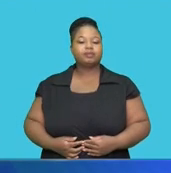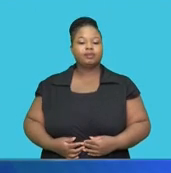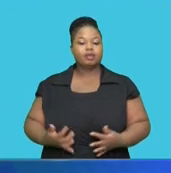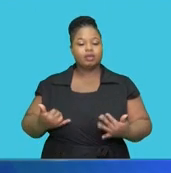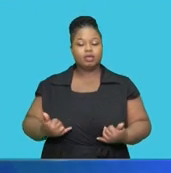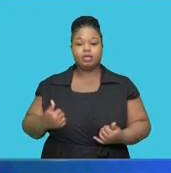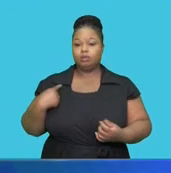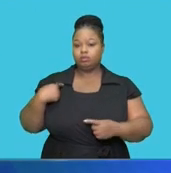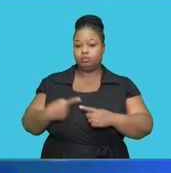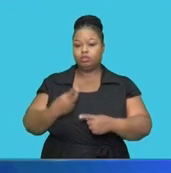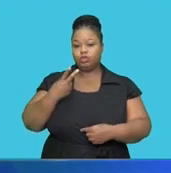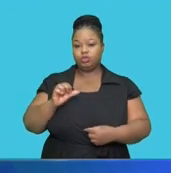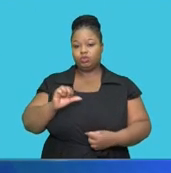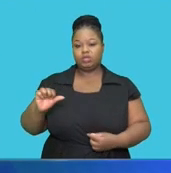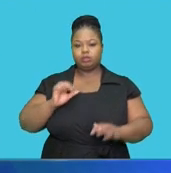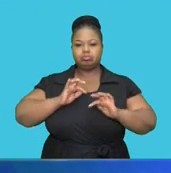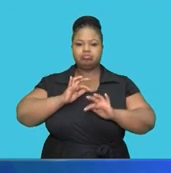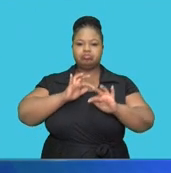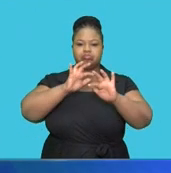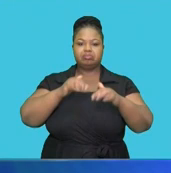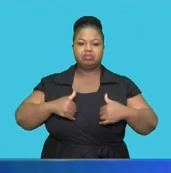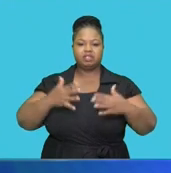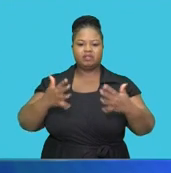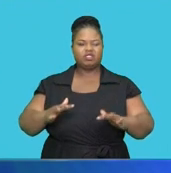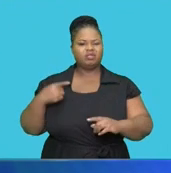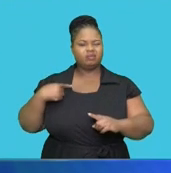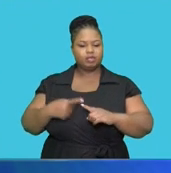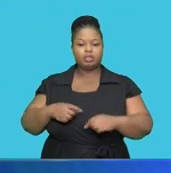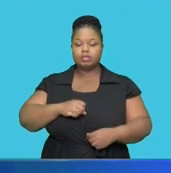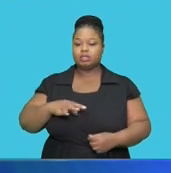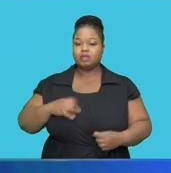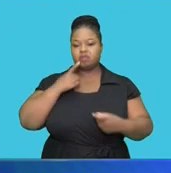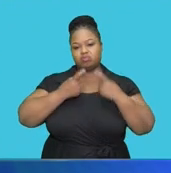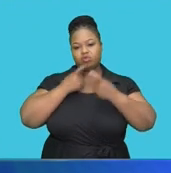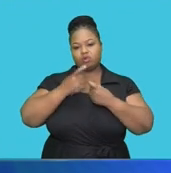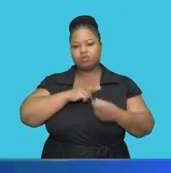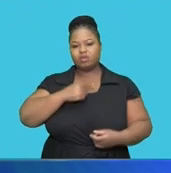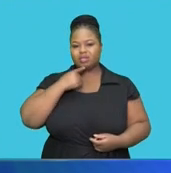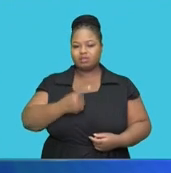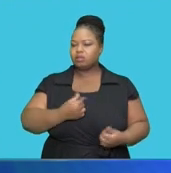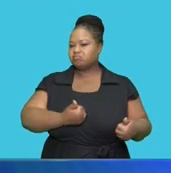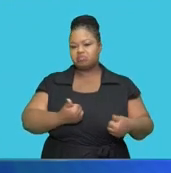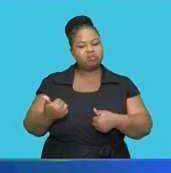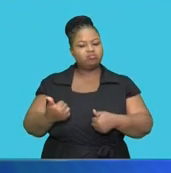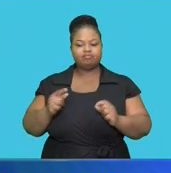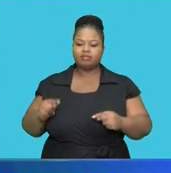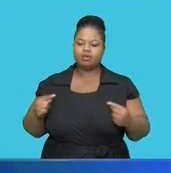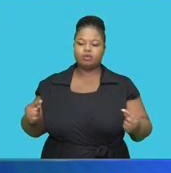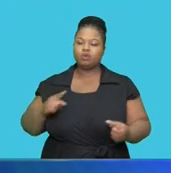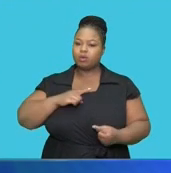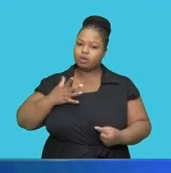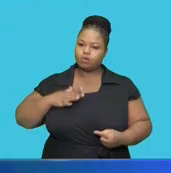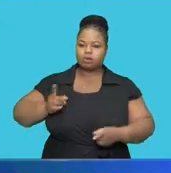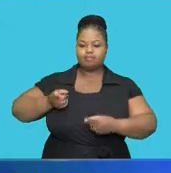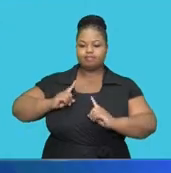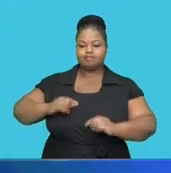e lebeketse pedi jwale boipelaetso bona bo kene motjheng moo basebetsi ba bolelang ha ba keke ba boela mosebetsing ho fitlhela dillo tsa bona di